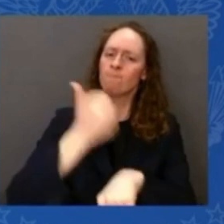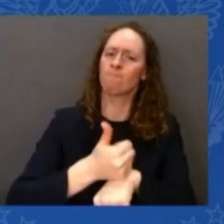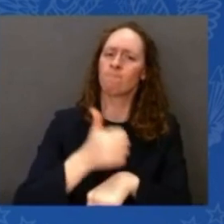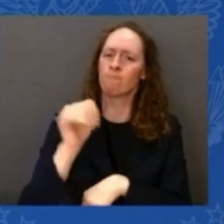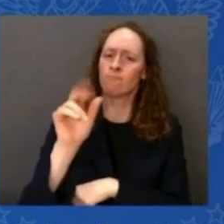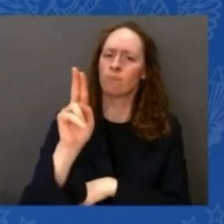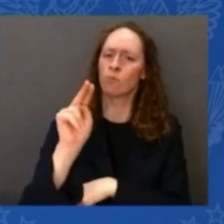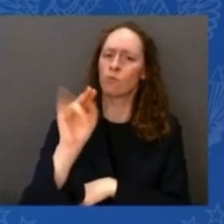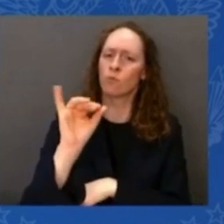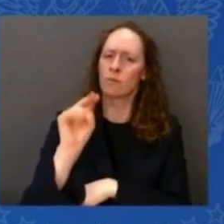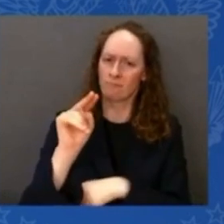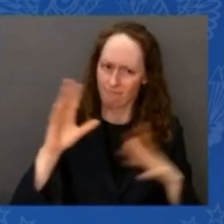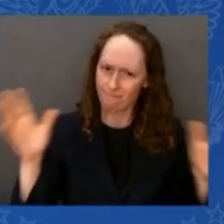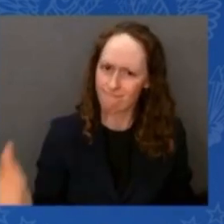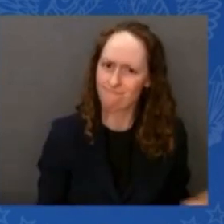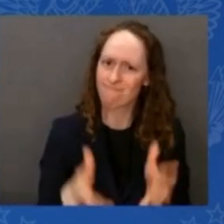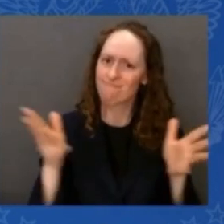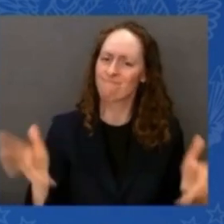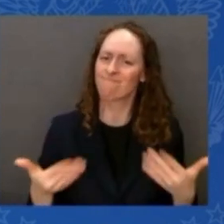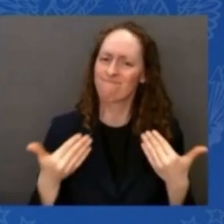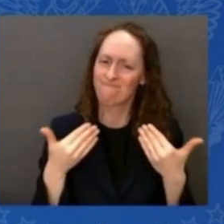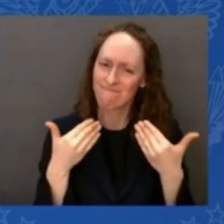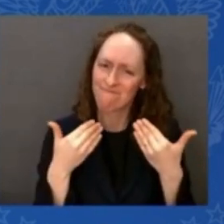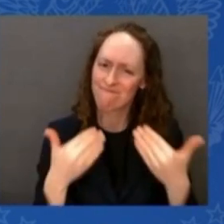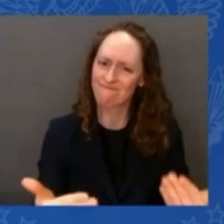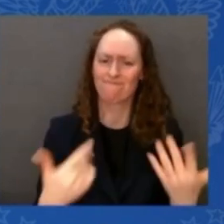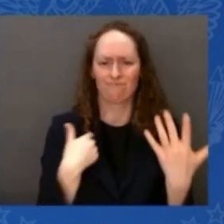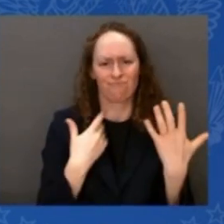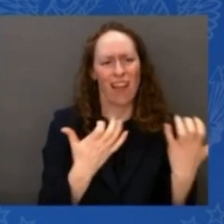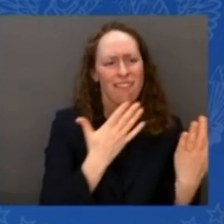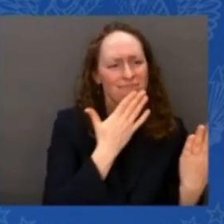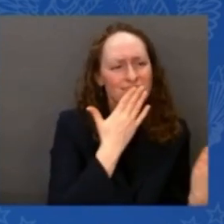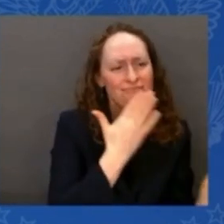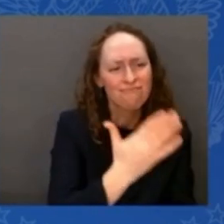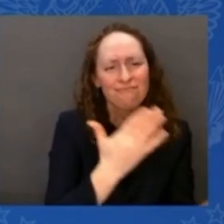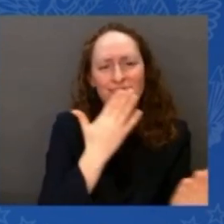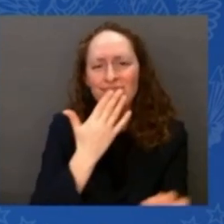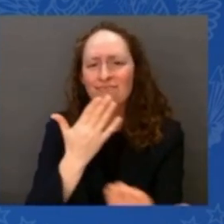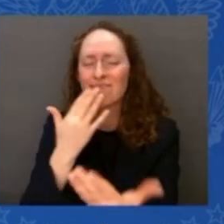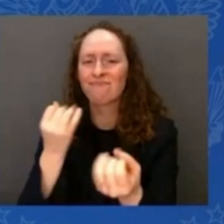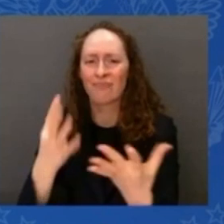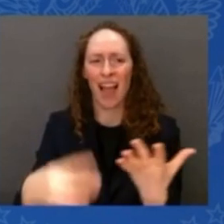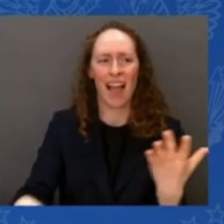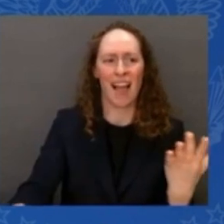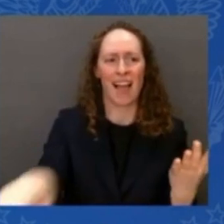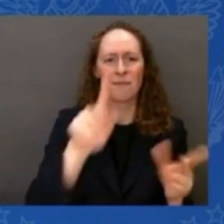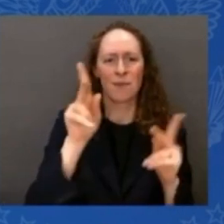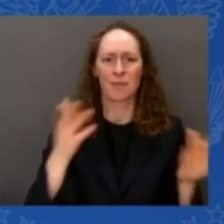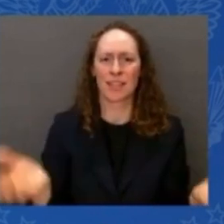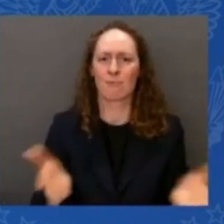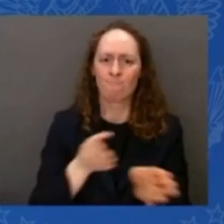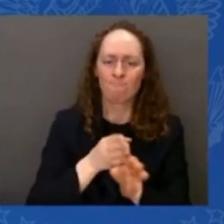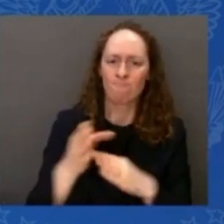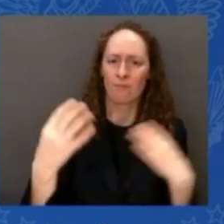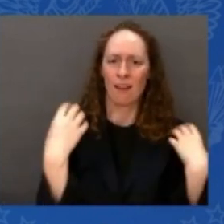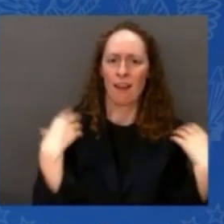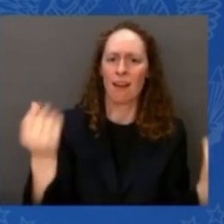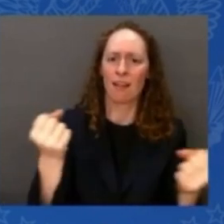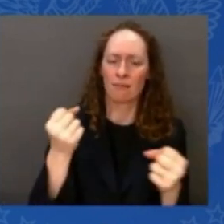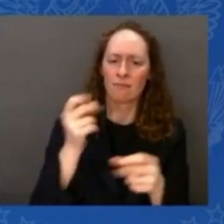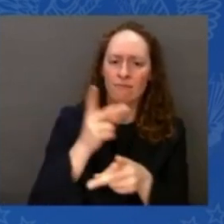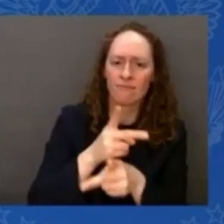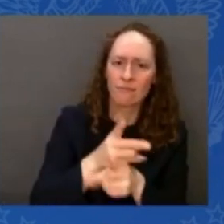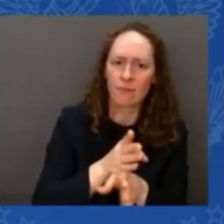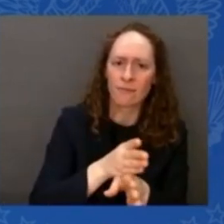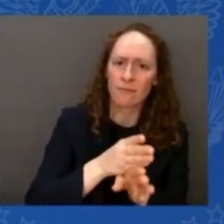you. By the way, you care for people when they need it most. But the most important thing is, you know what you do when you help someone in trouble